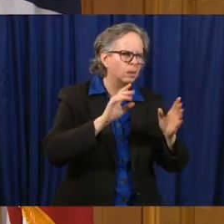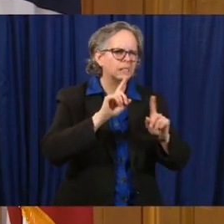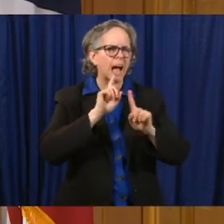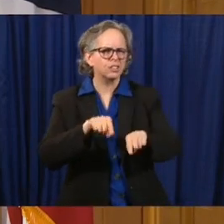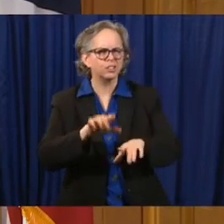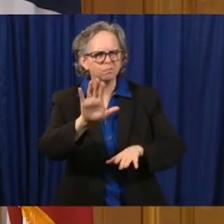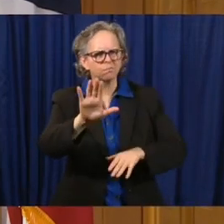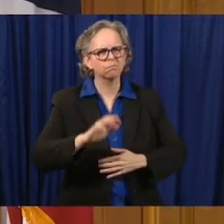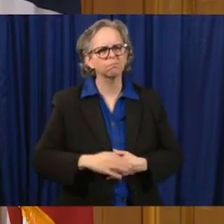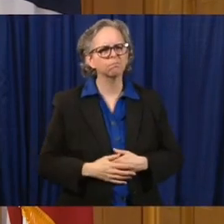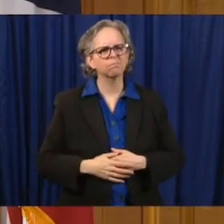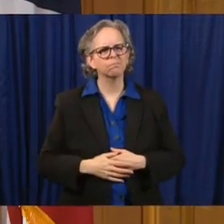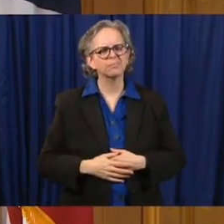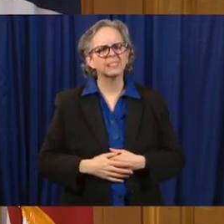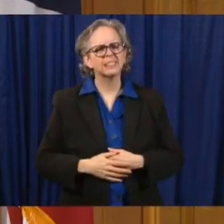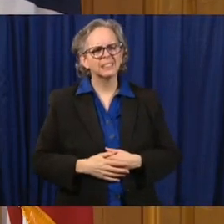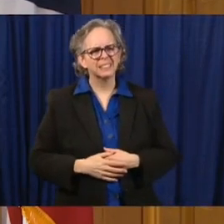that